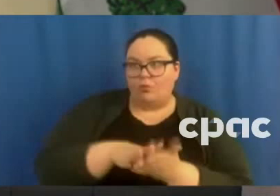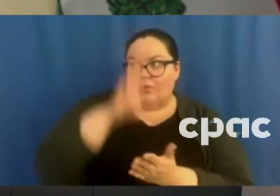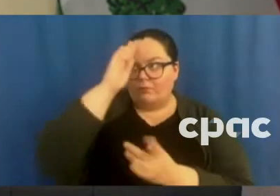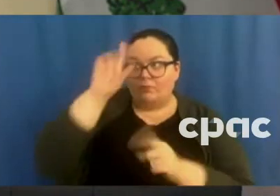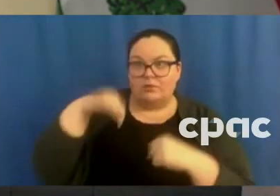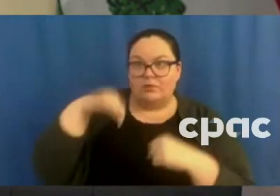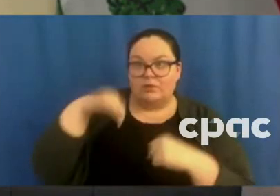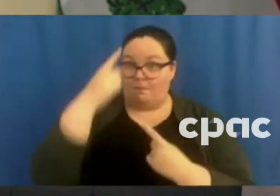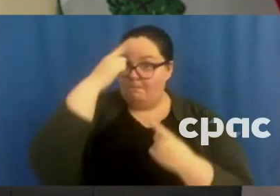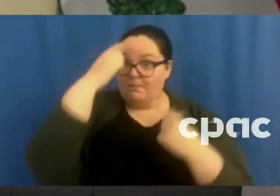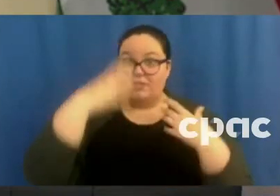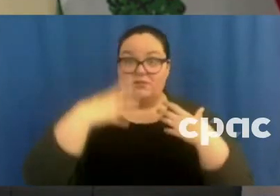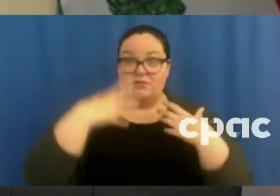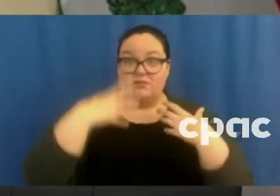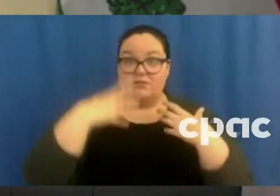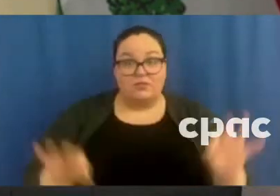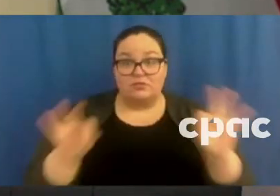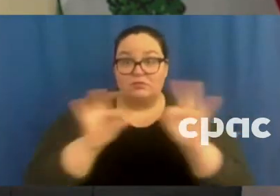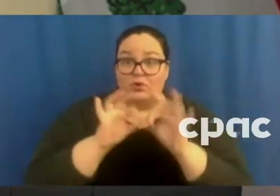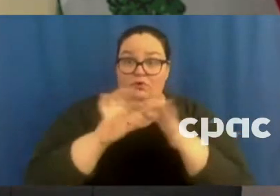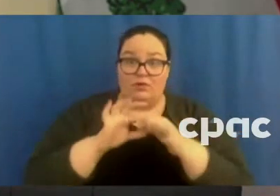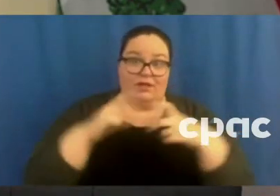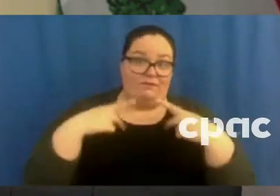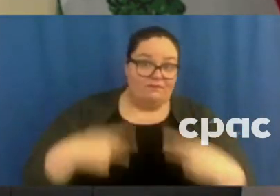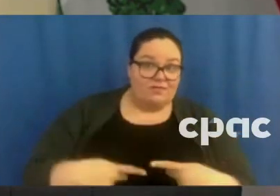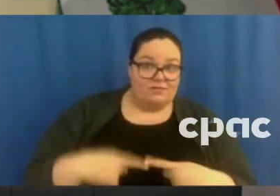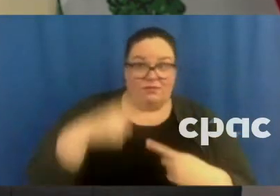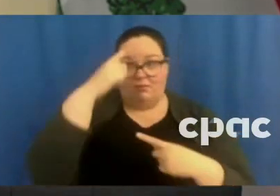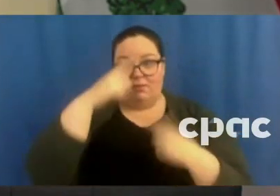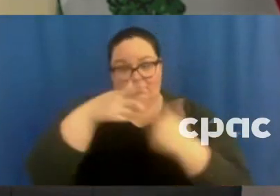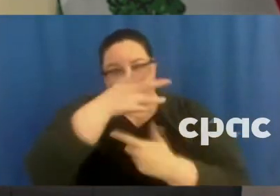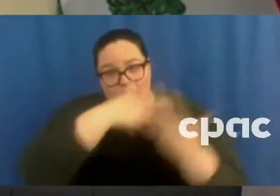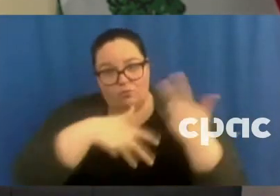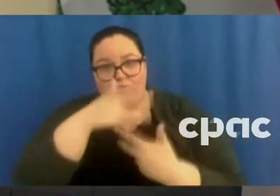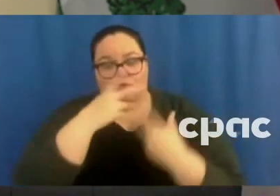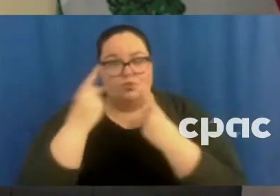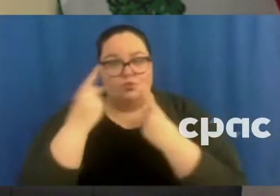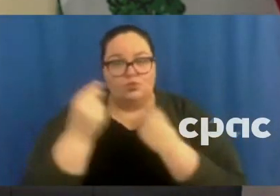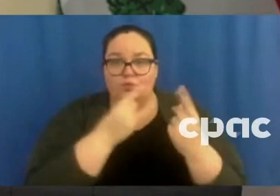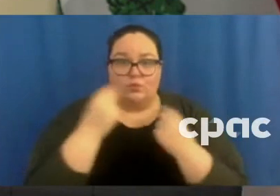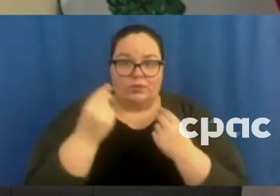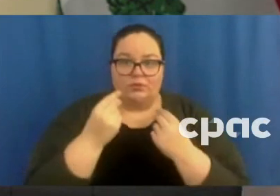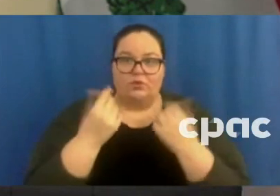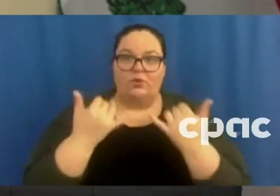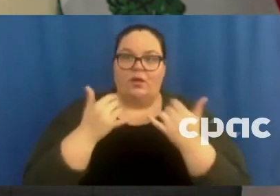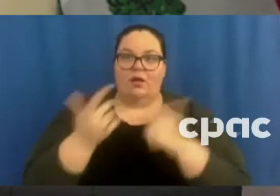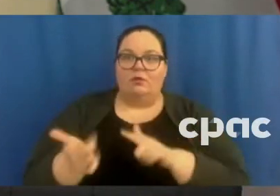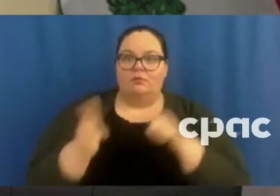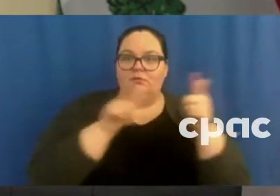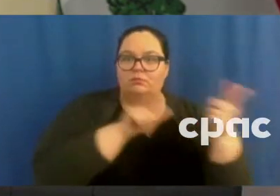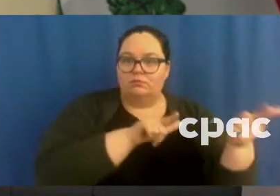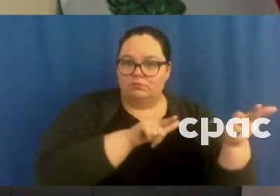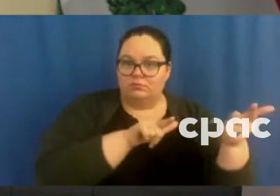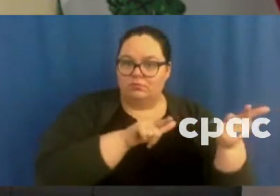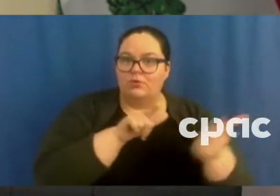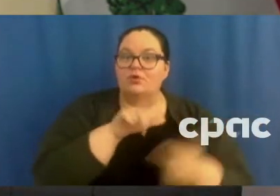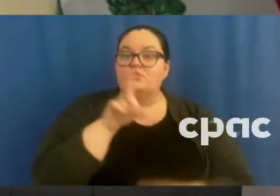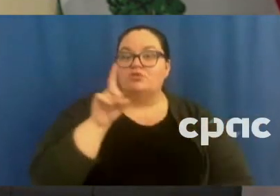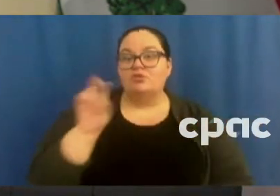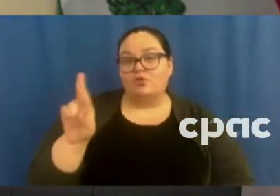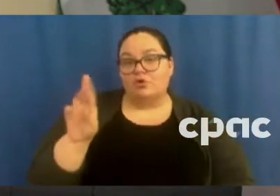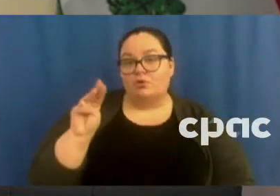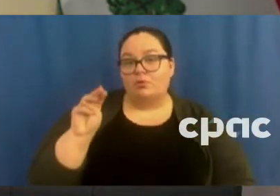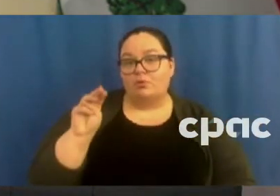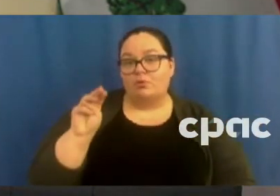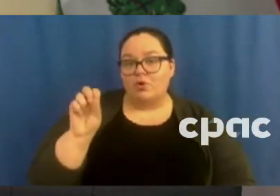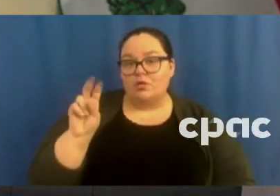important both those aspects are to our overall well-being. So with that, I will turn it over to Dr. Morrison to provide further details, and then